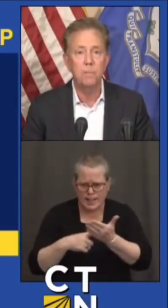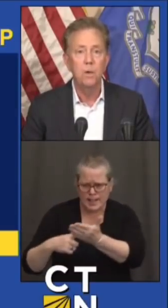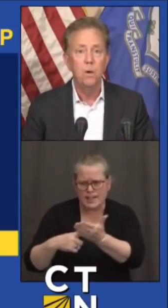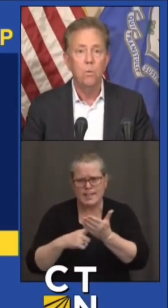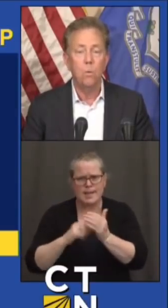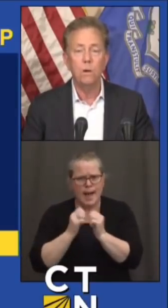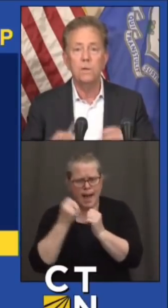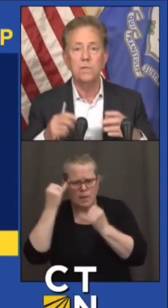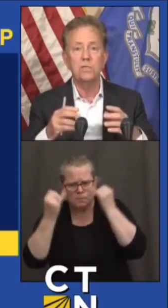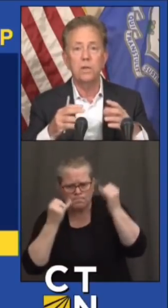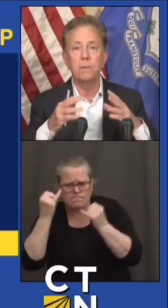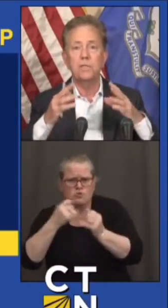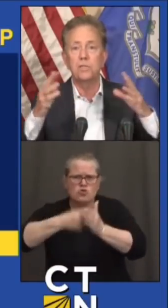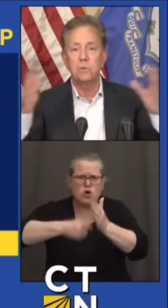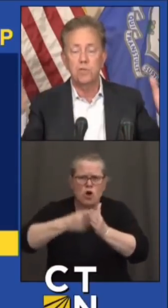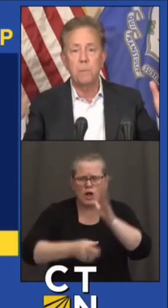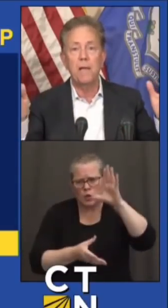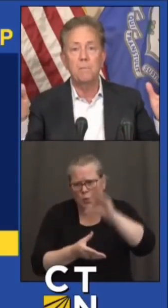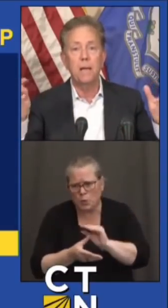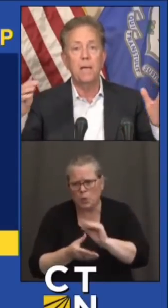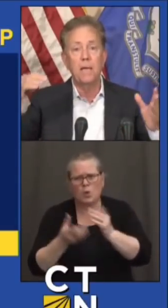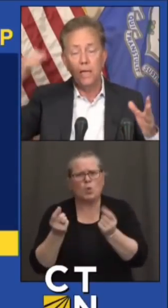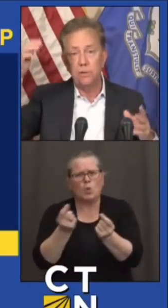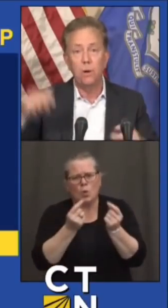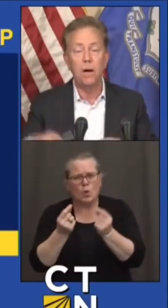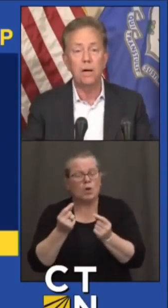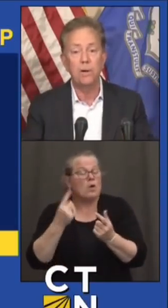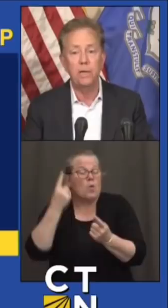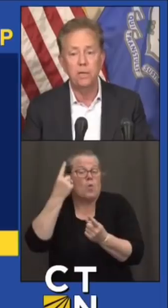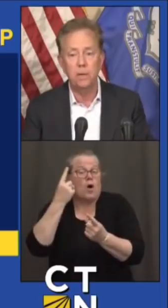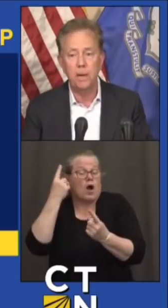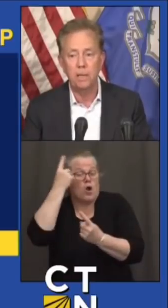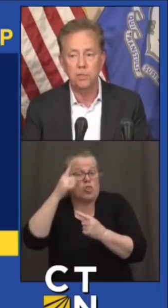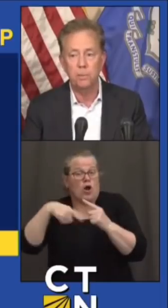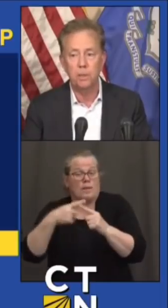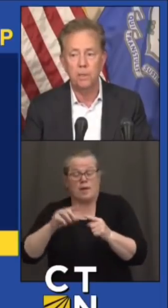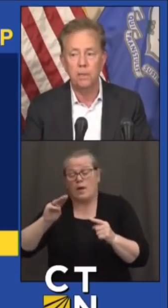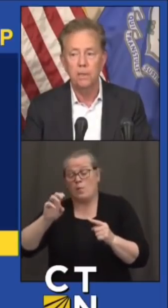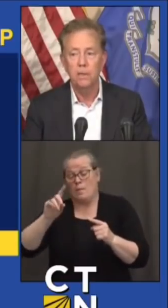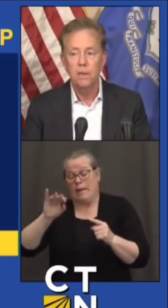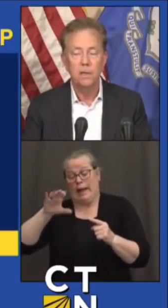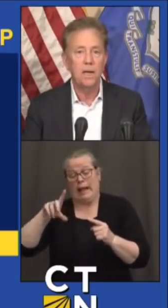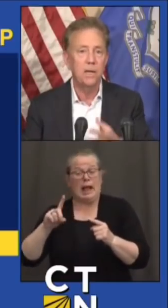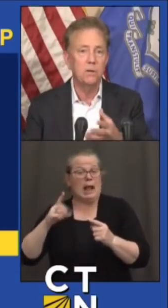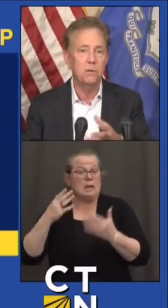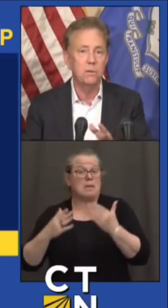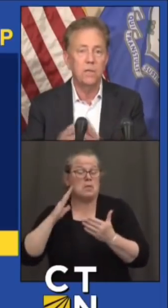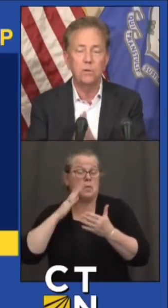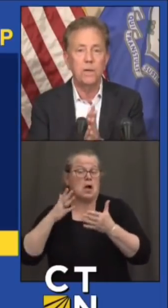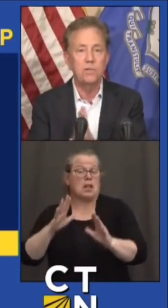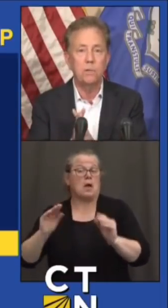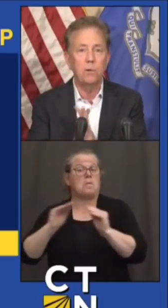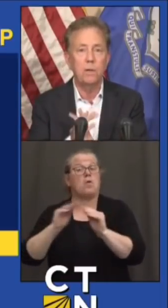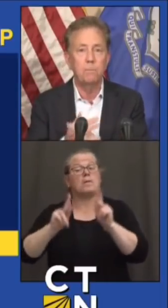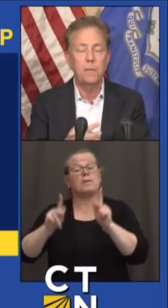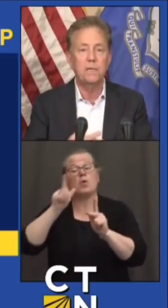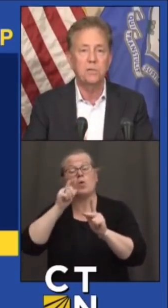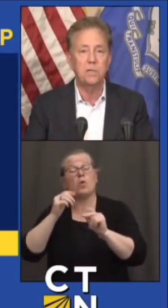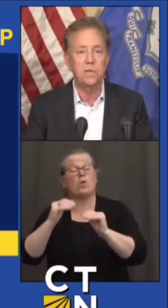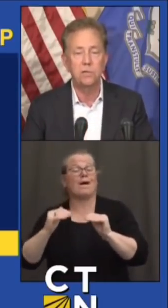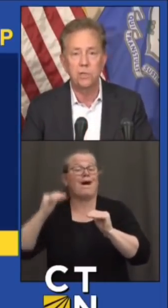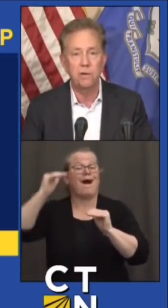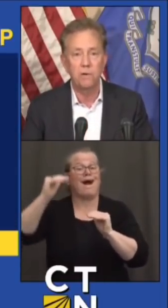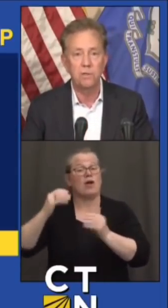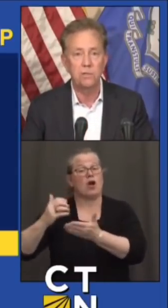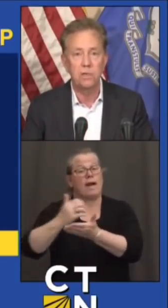costs. One is simply just to expand Medicaid to a higher income eligibility. And here, another reason I'm really pleased